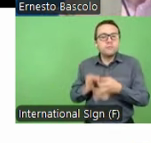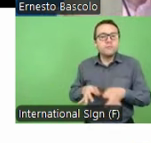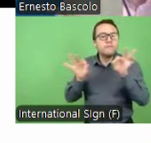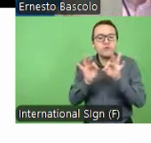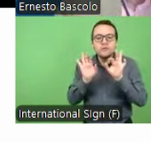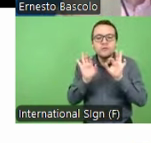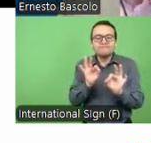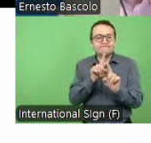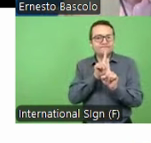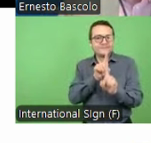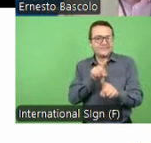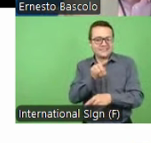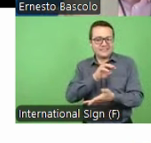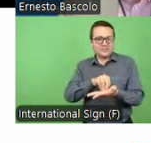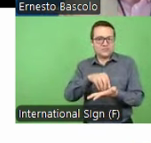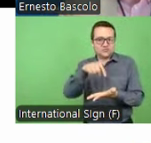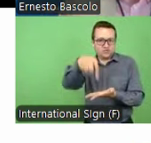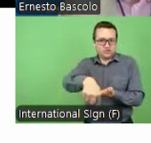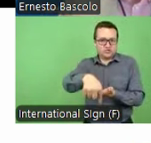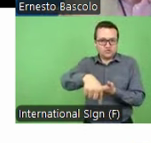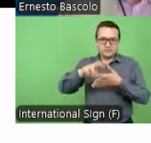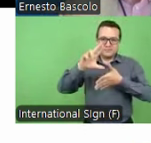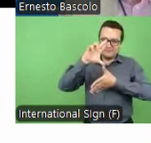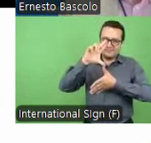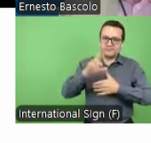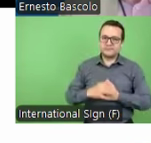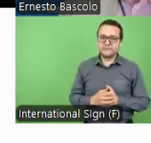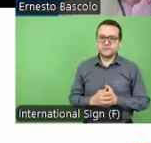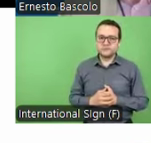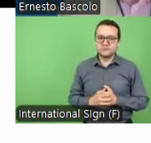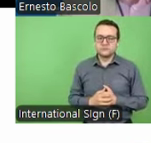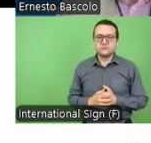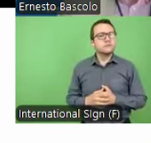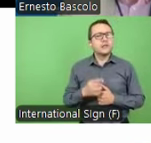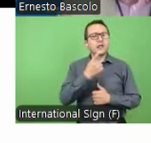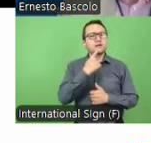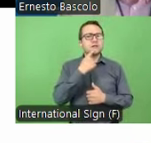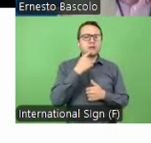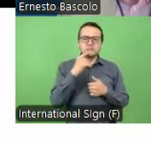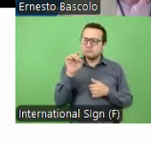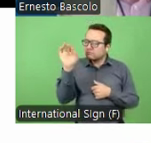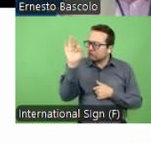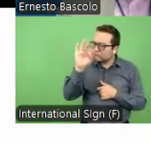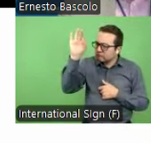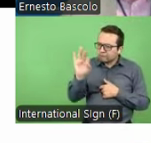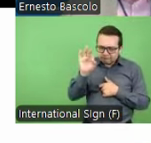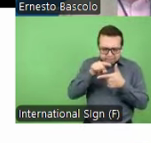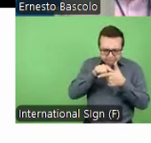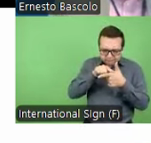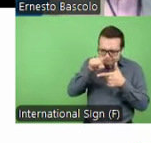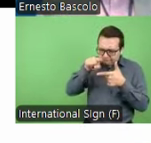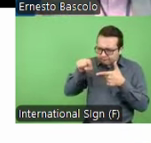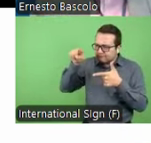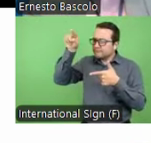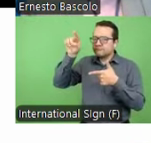make de an emphasis nuestra in reference to región this resource at a es level of the que este region, índice which de is that this cobertura index de servicios of de salud, coverage si bien of en